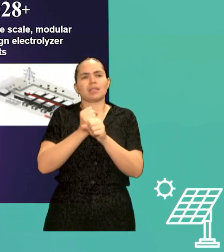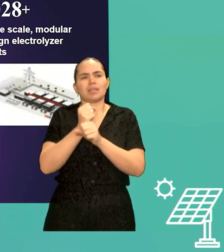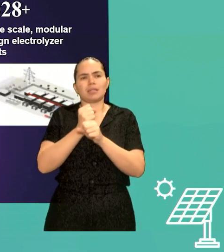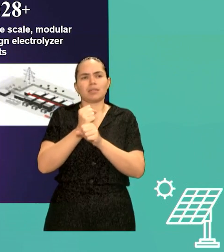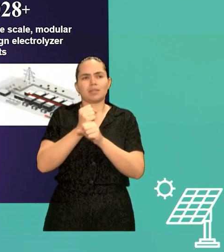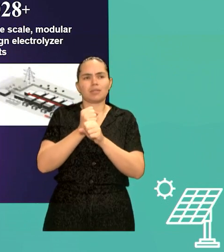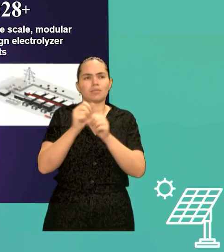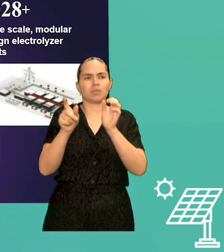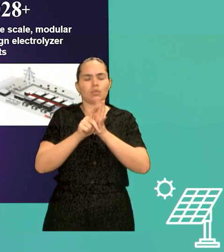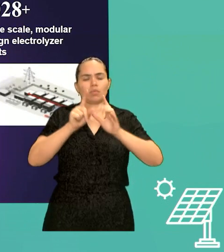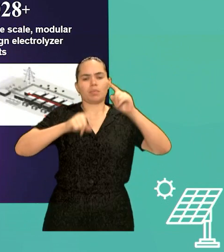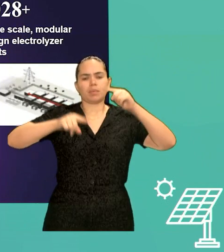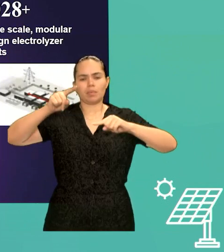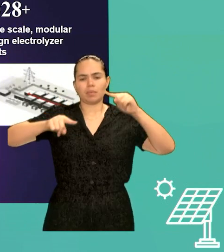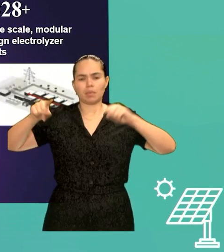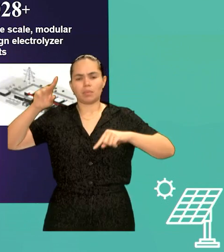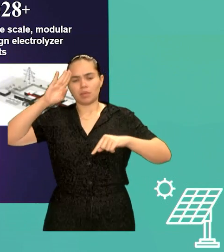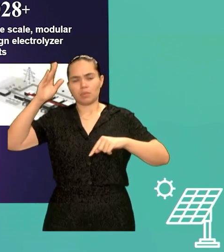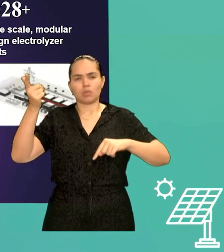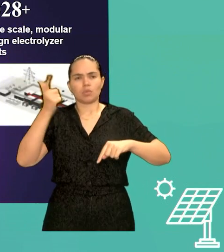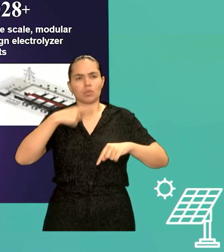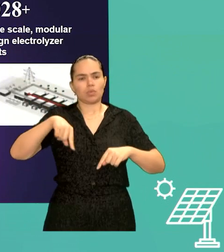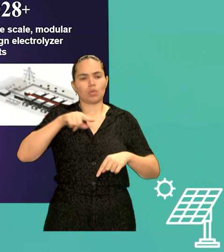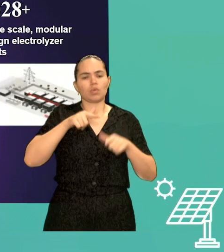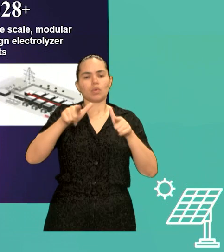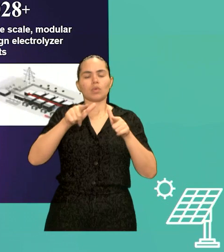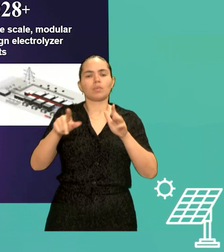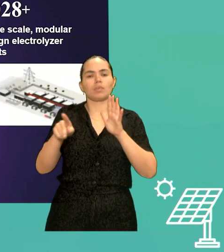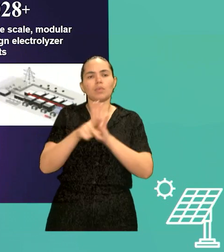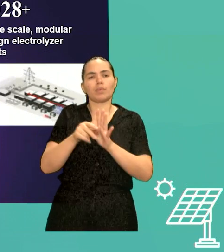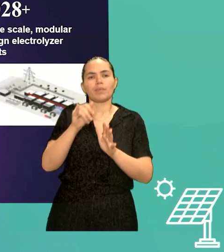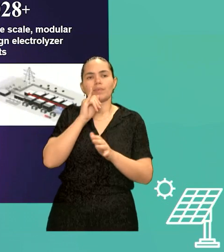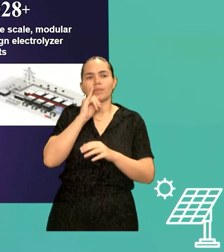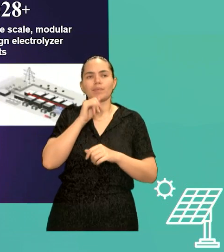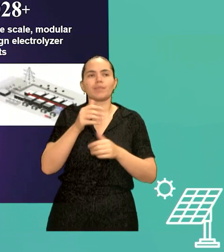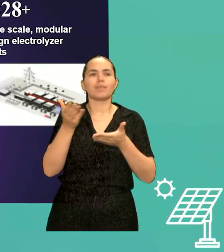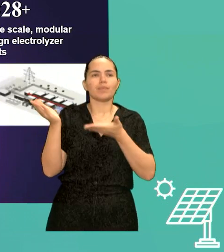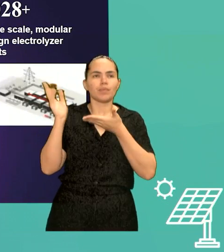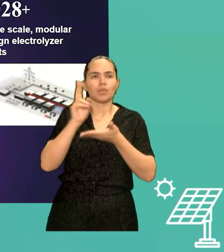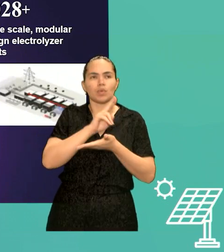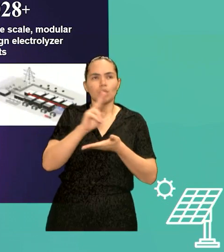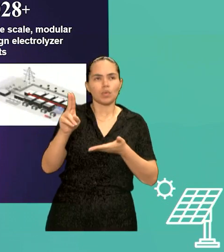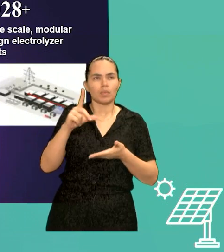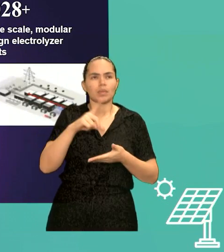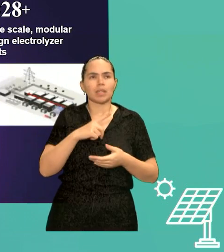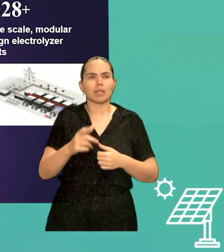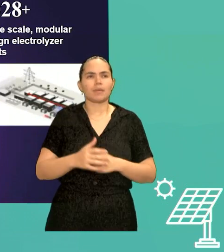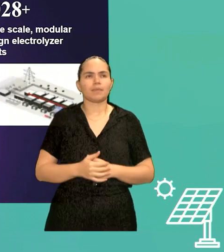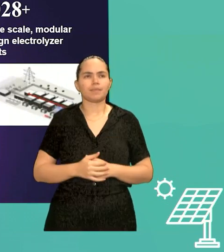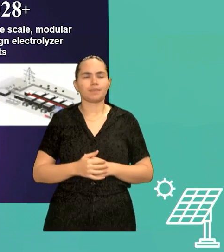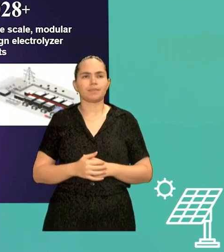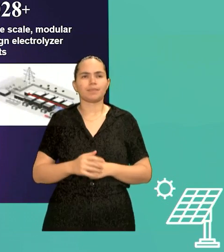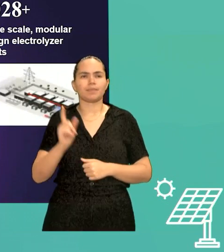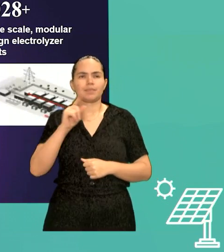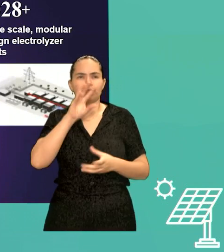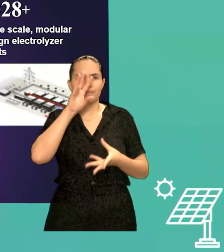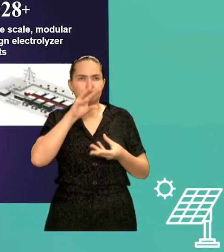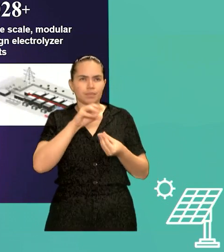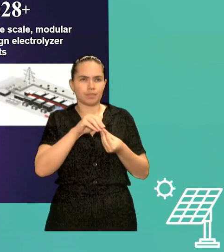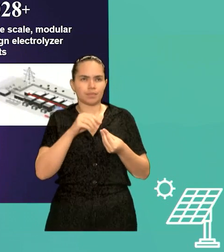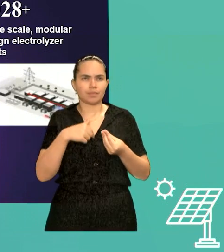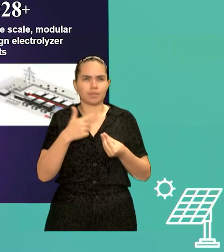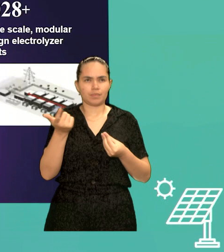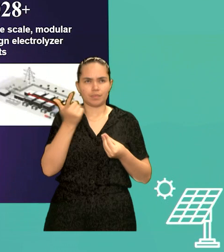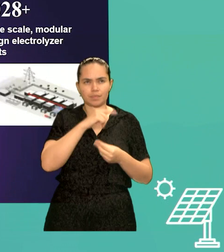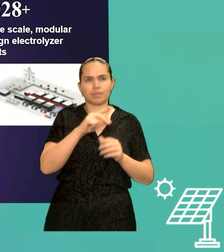We call our equipment of Silyzer, so Siemens electrolyzer.